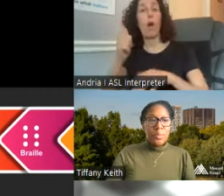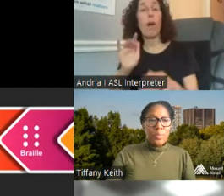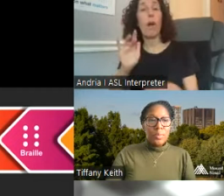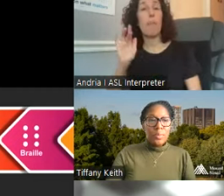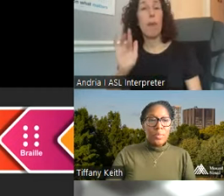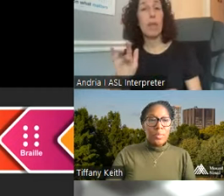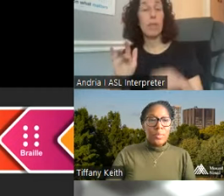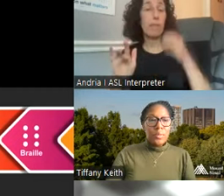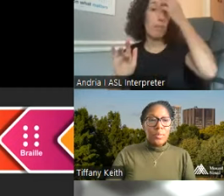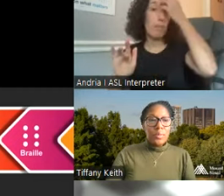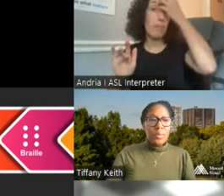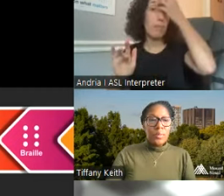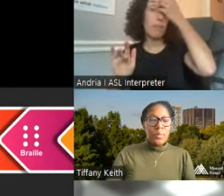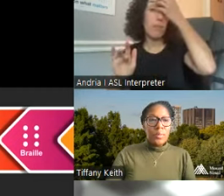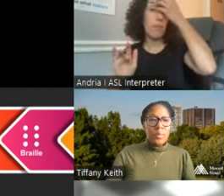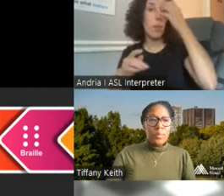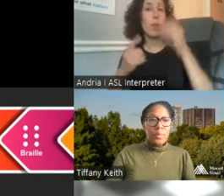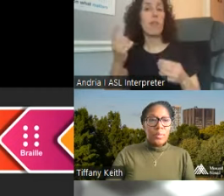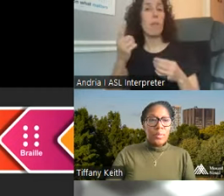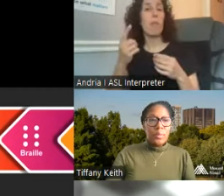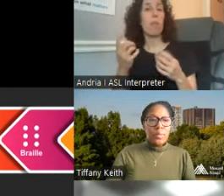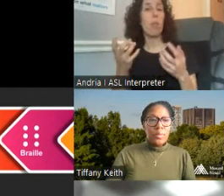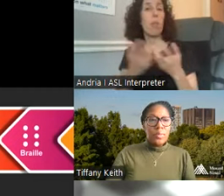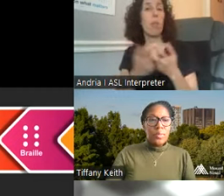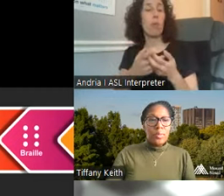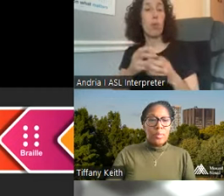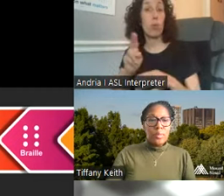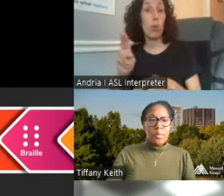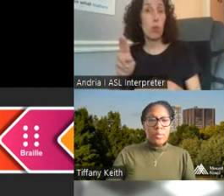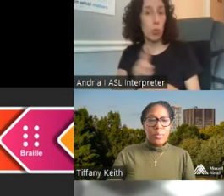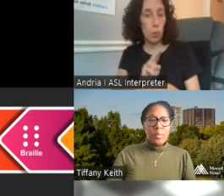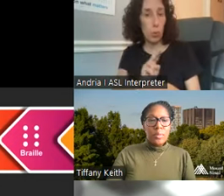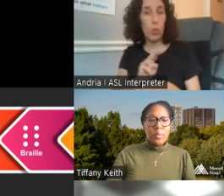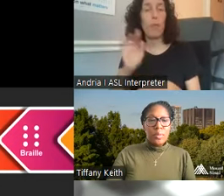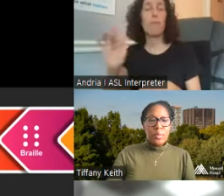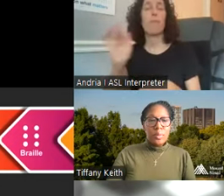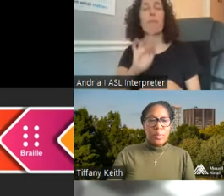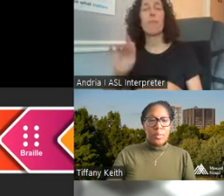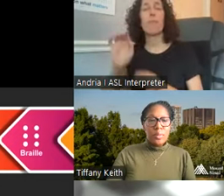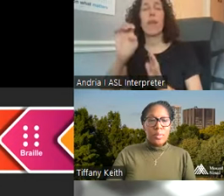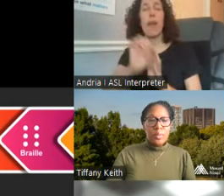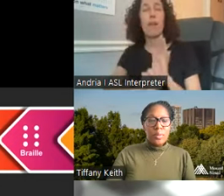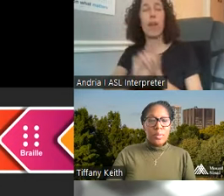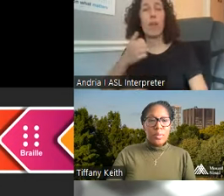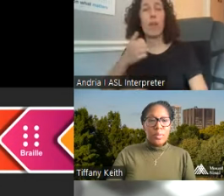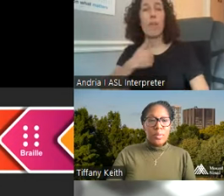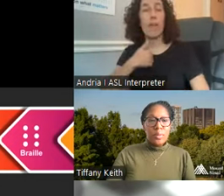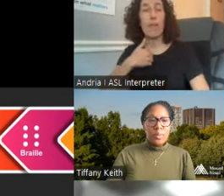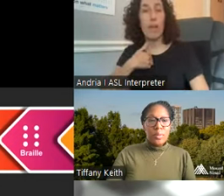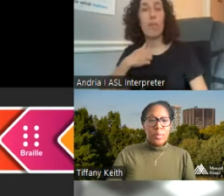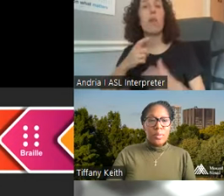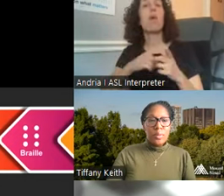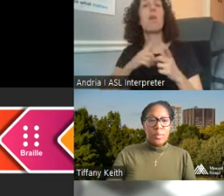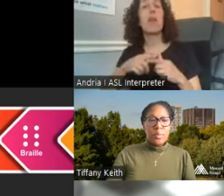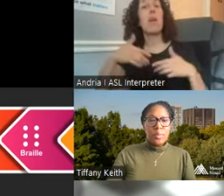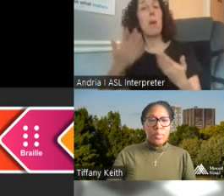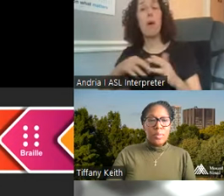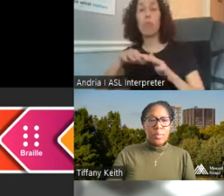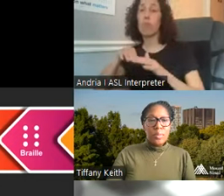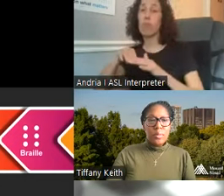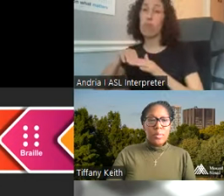to use the elevator, then I would be able to get up to that floor and have my interview and have the same kinds of opportunities that other people